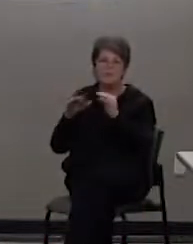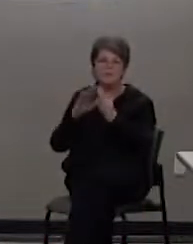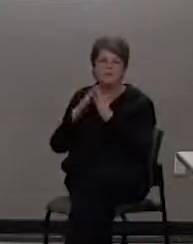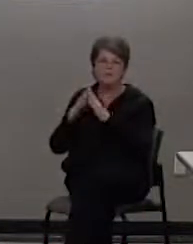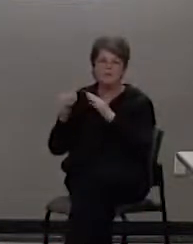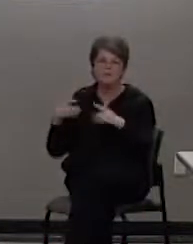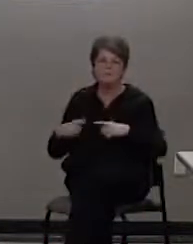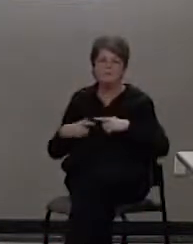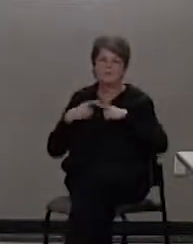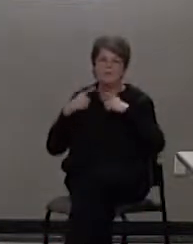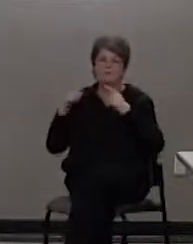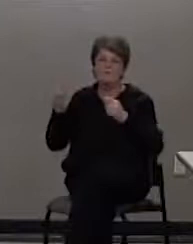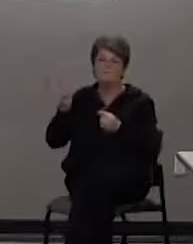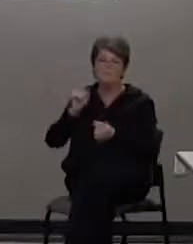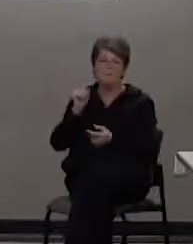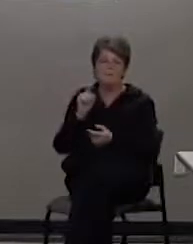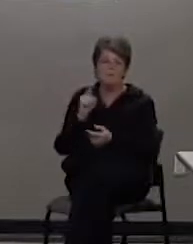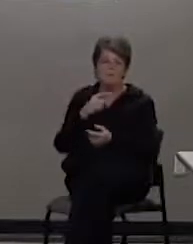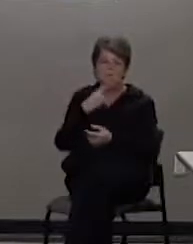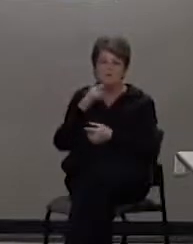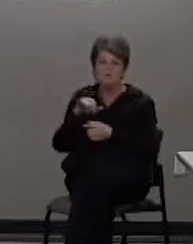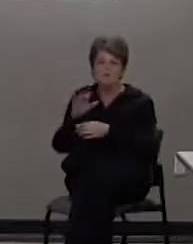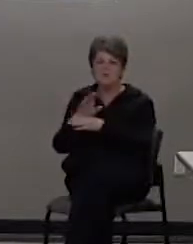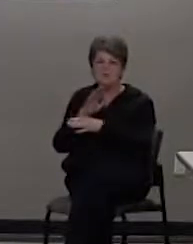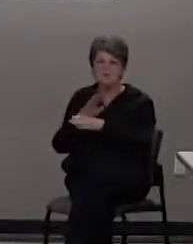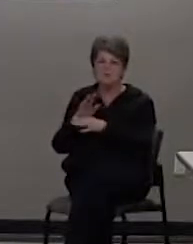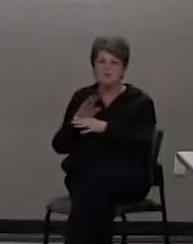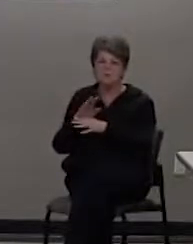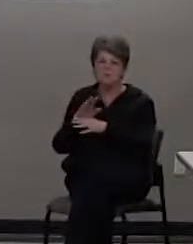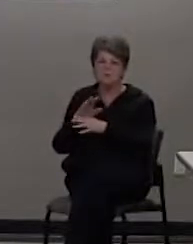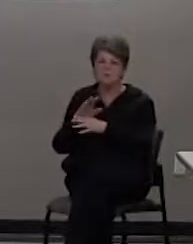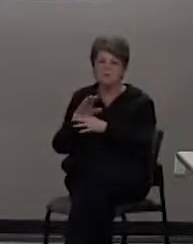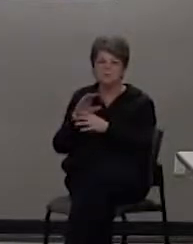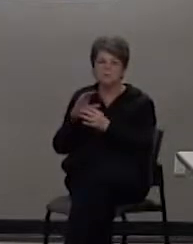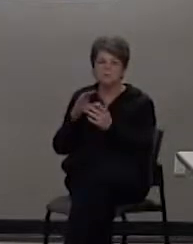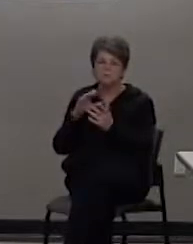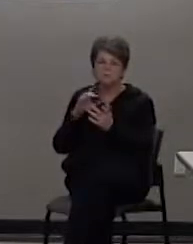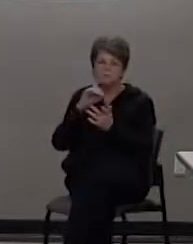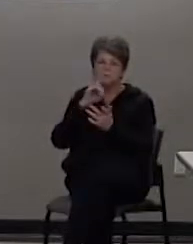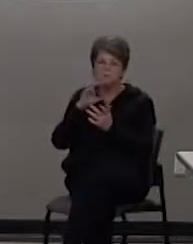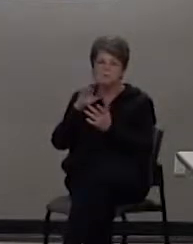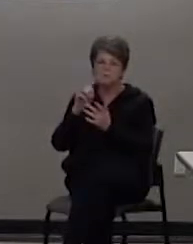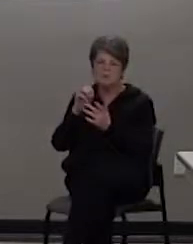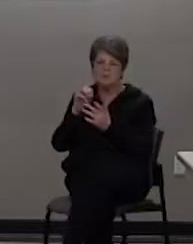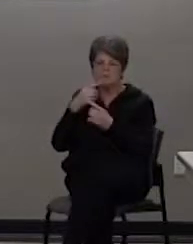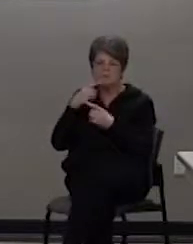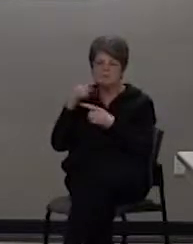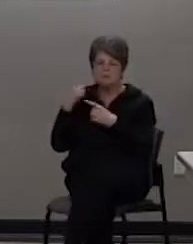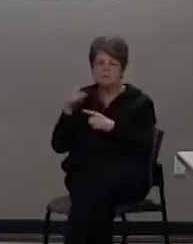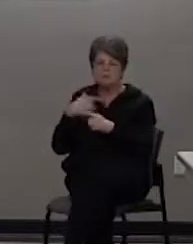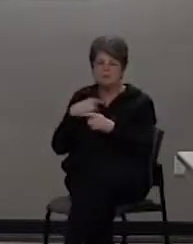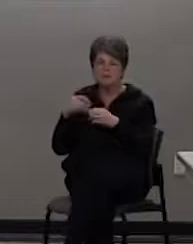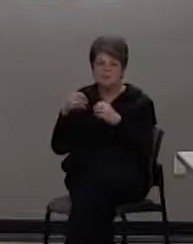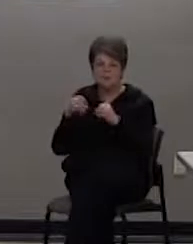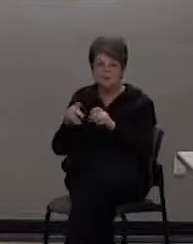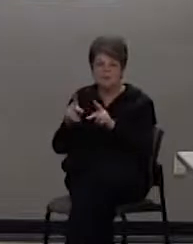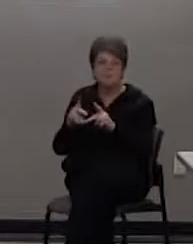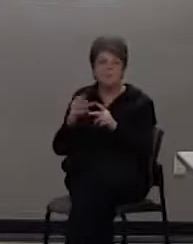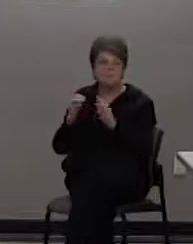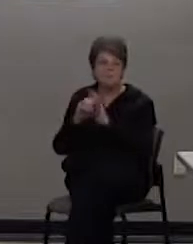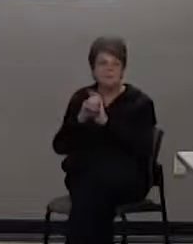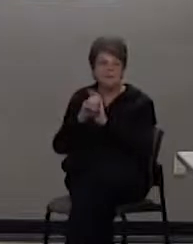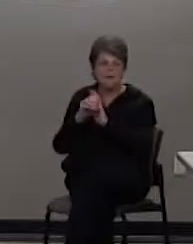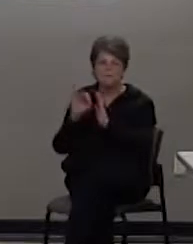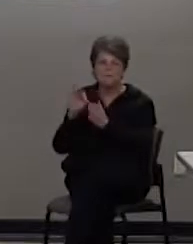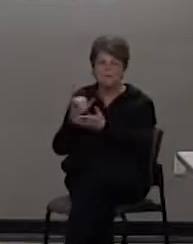thrive where you would say, well, you know, that business shouldn't be successful if you look at where it's located. I think there's opportunities there. There's examples of that